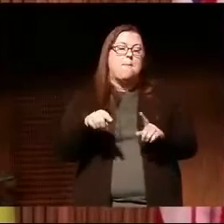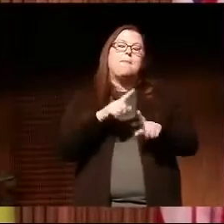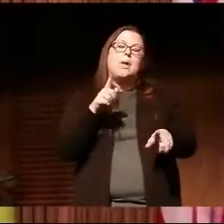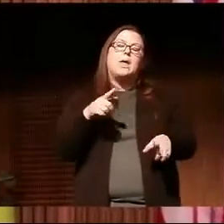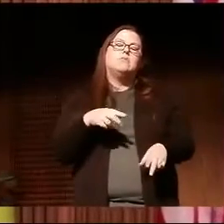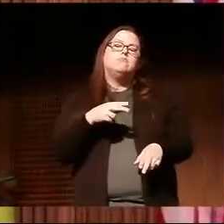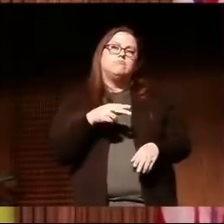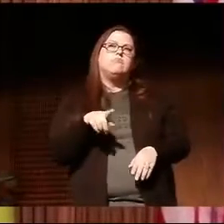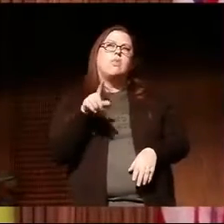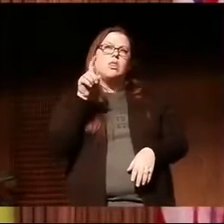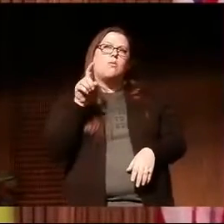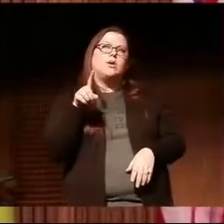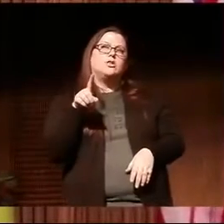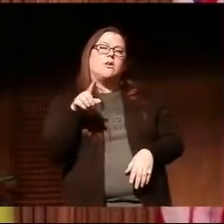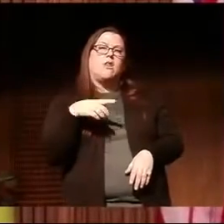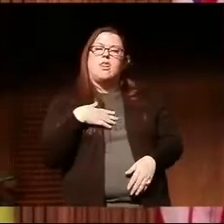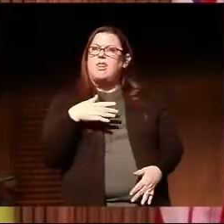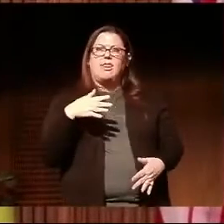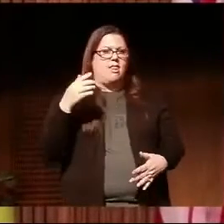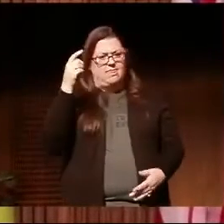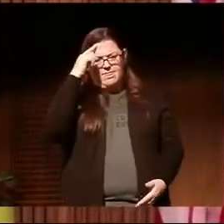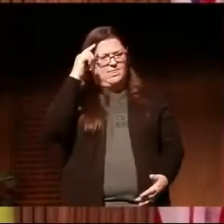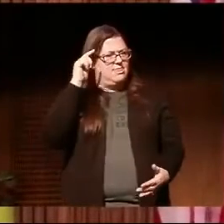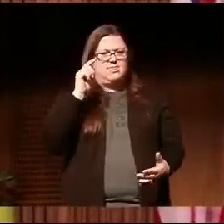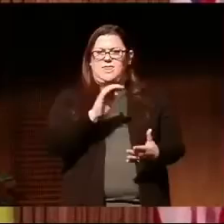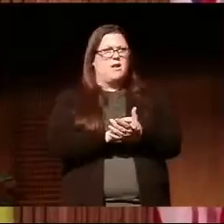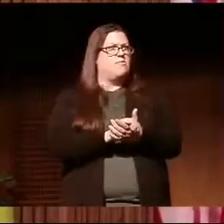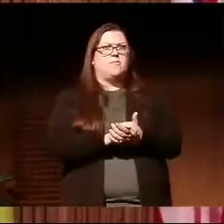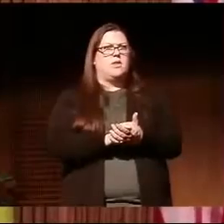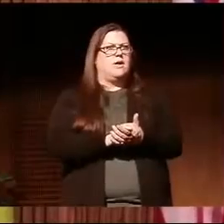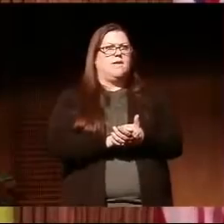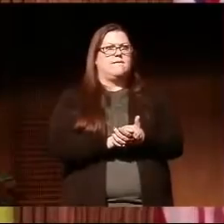such that they're incredulous.